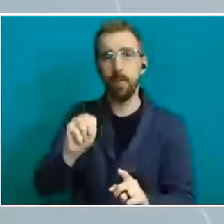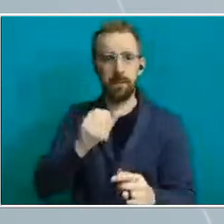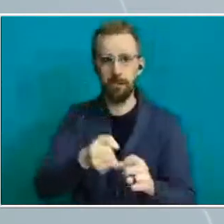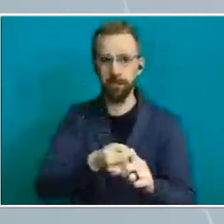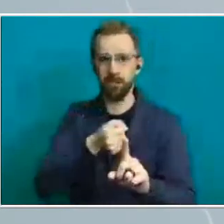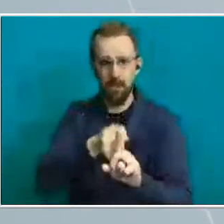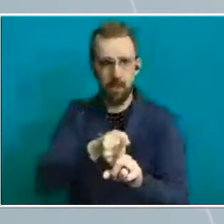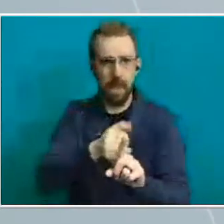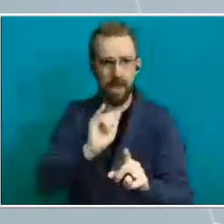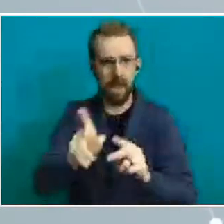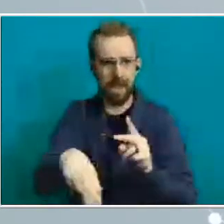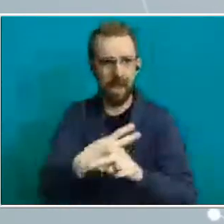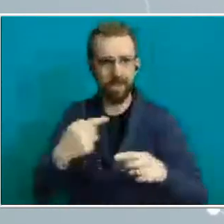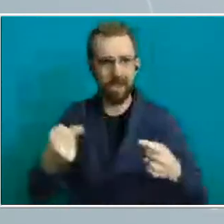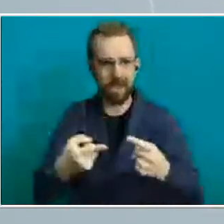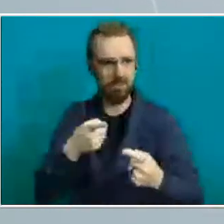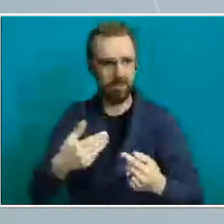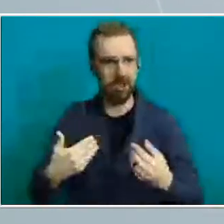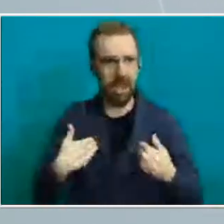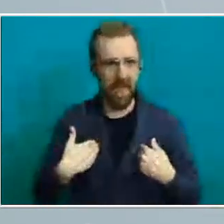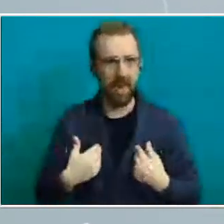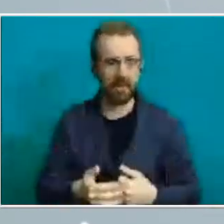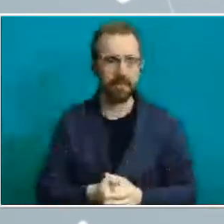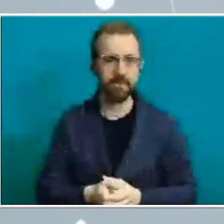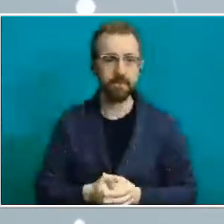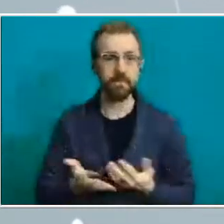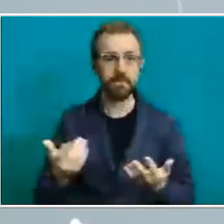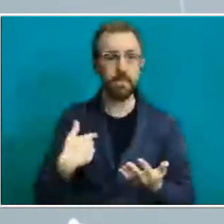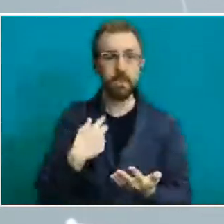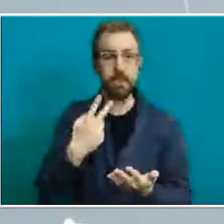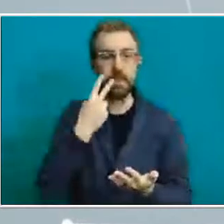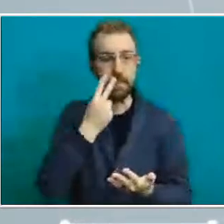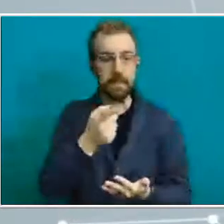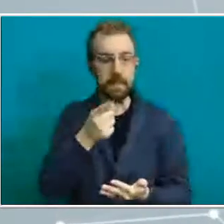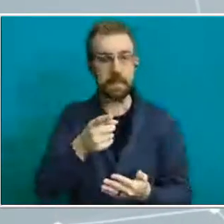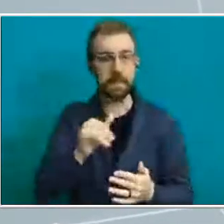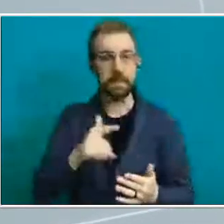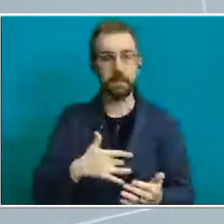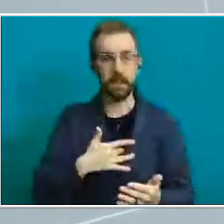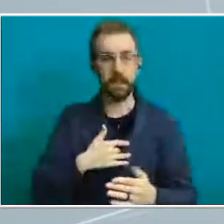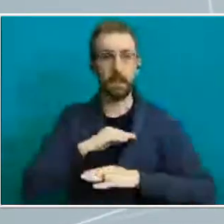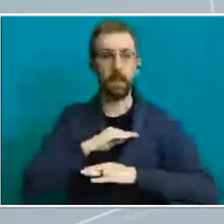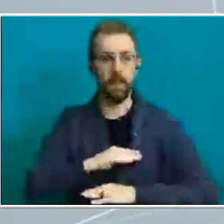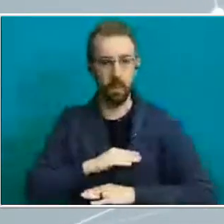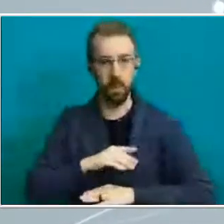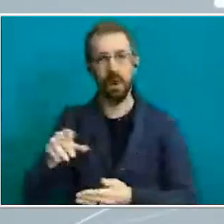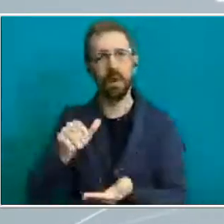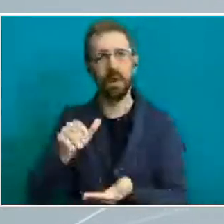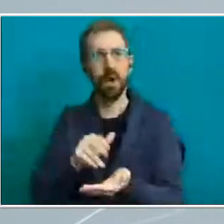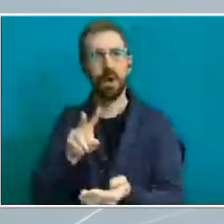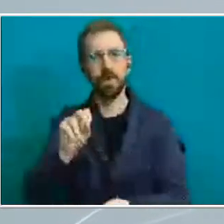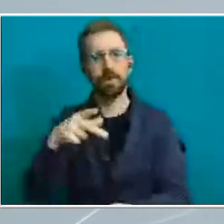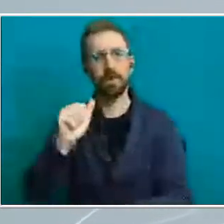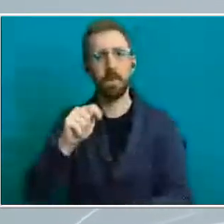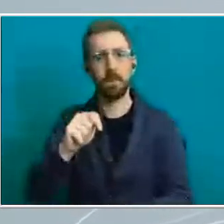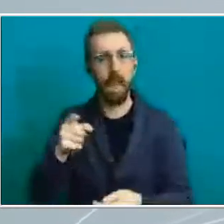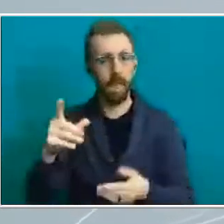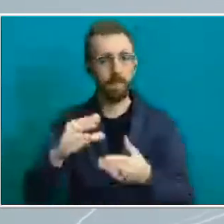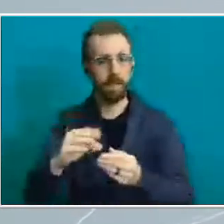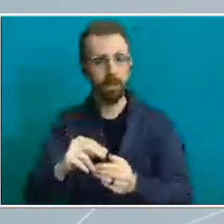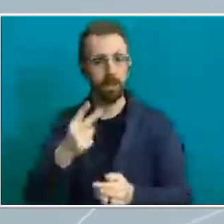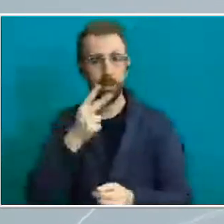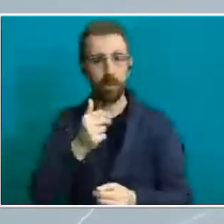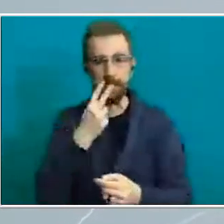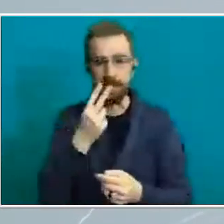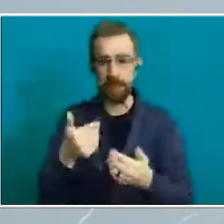she had sustained. The thing we see here that's actually reassuring, Dr. Vopat kind of alluded to it as well, is we don't see a major separation between the first and